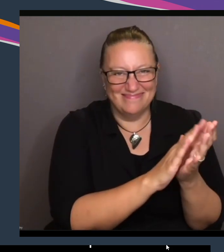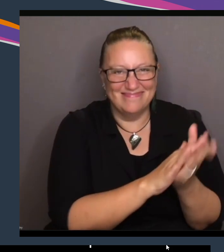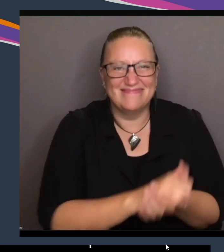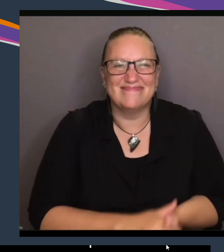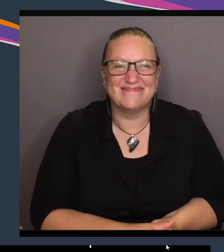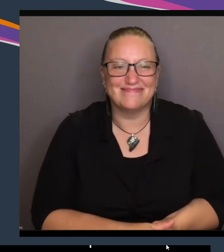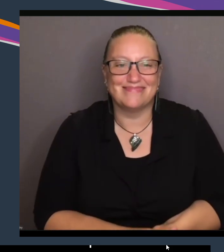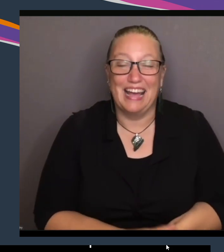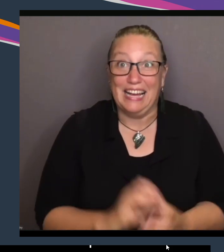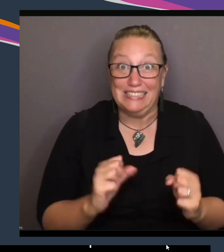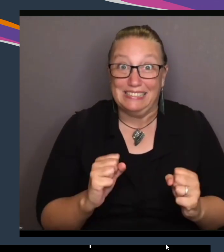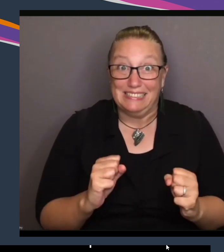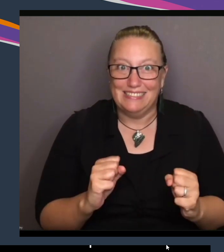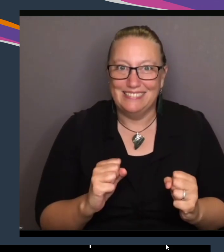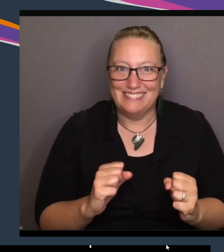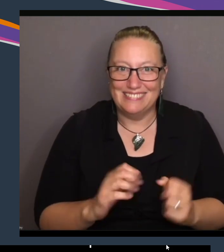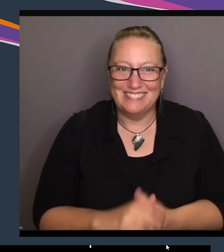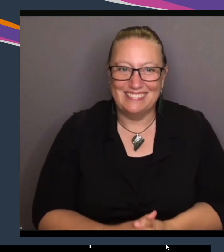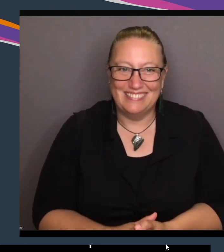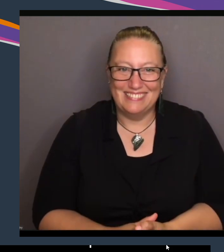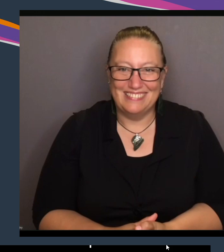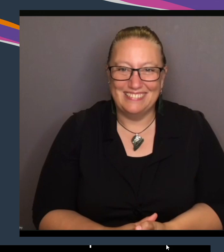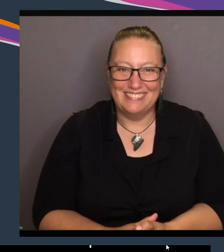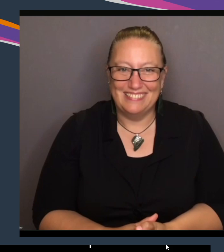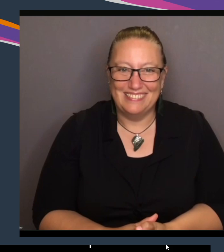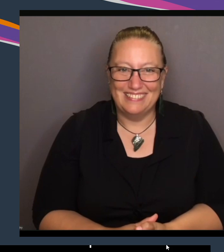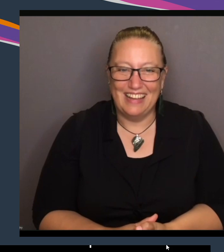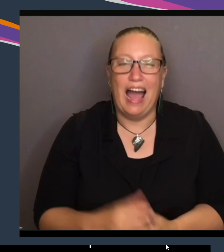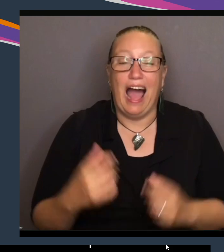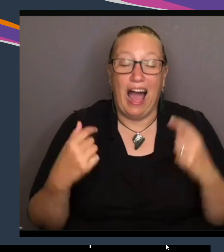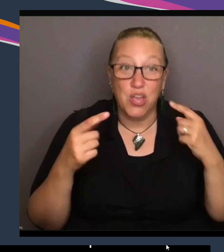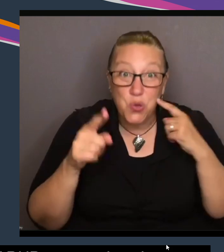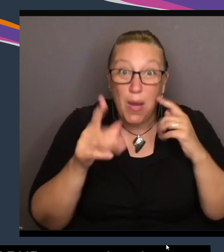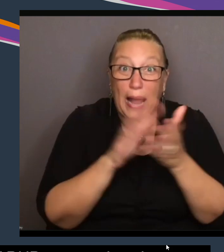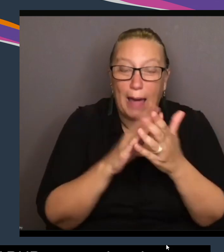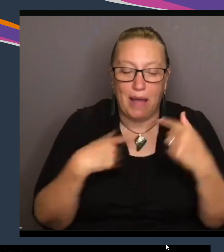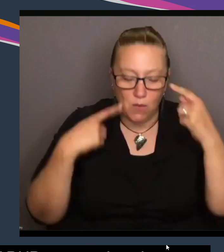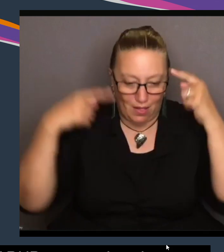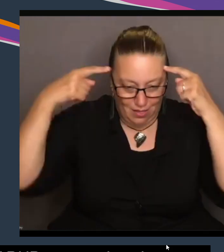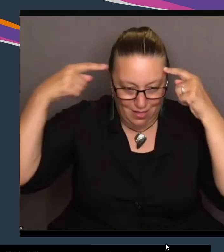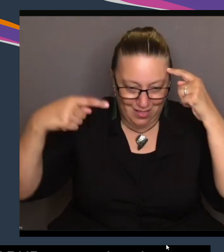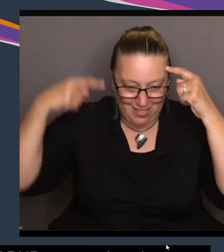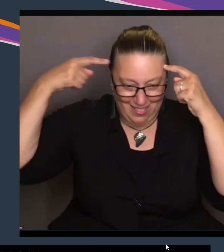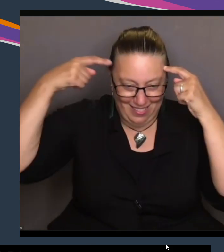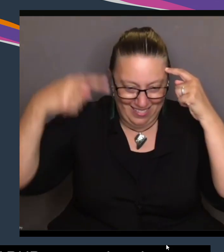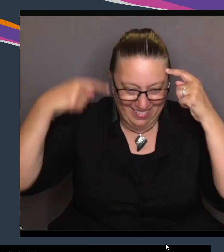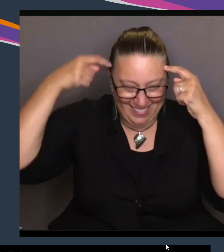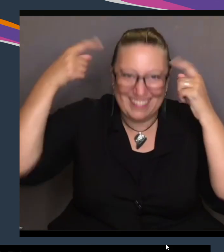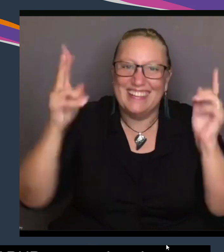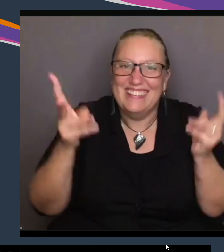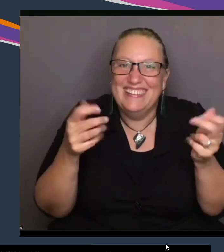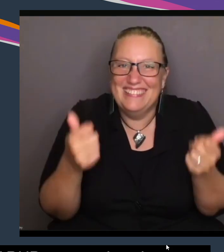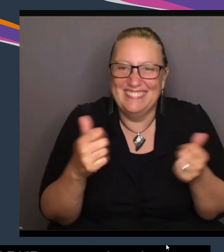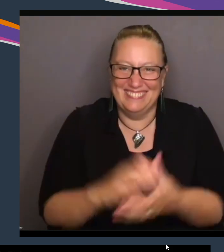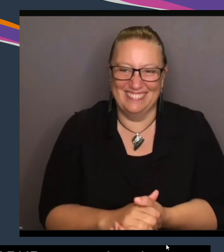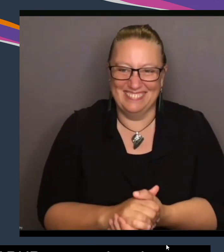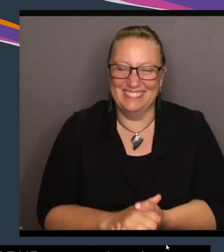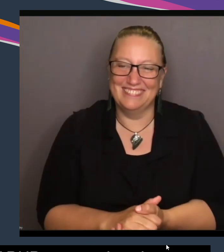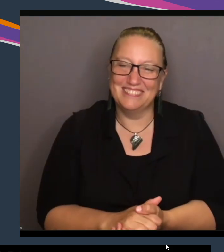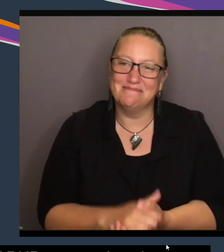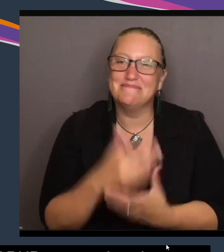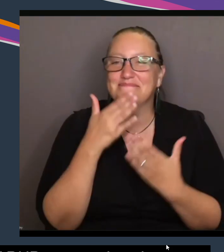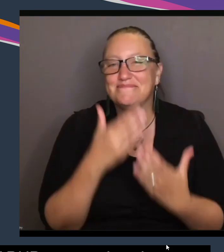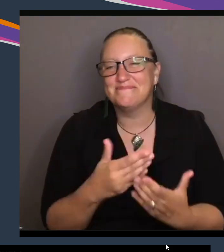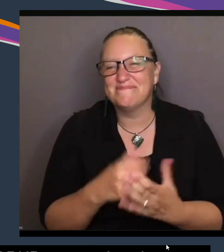Yeah, I'm going to replay that clap a lot. My question